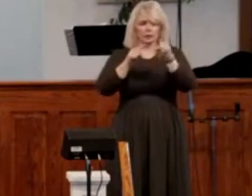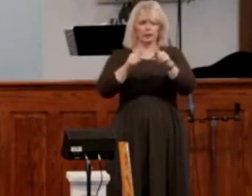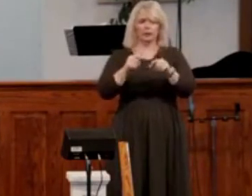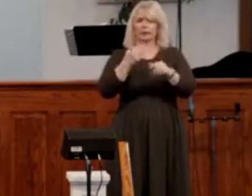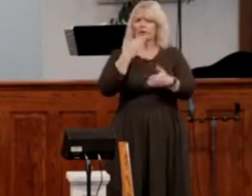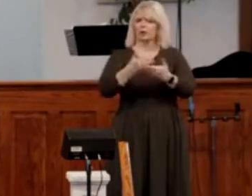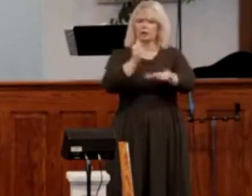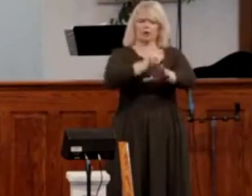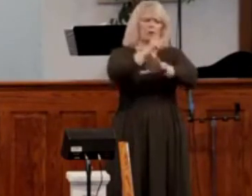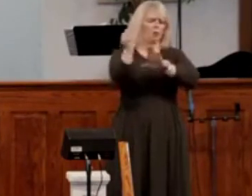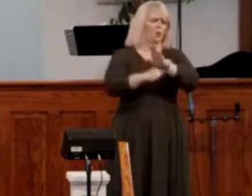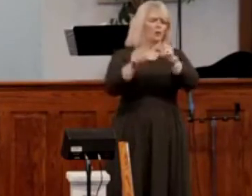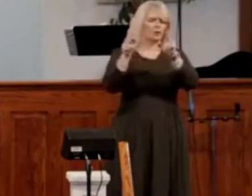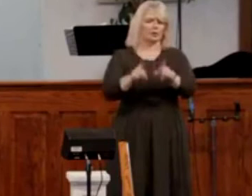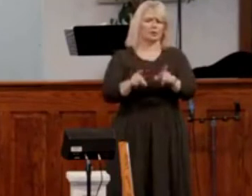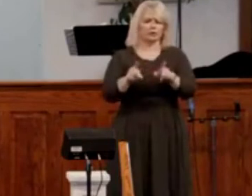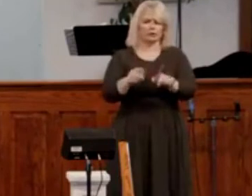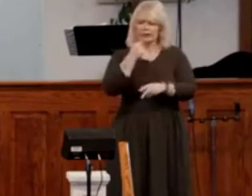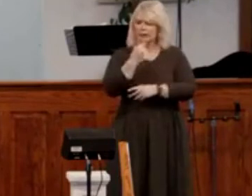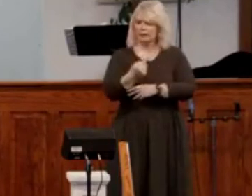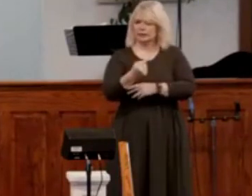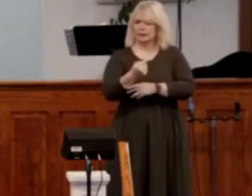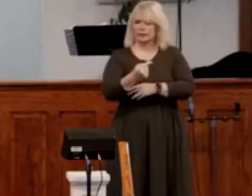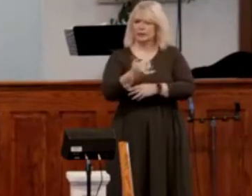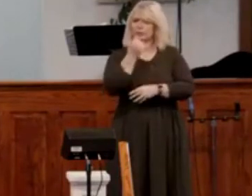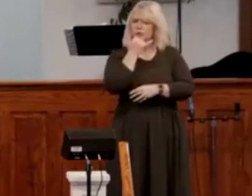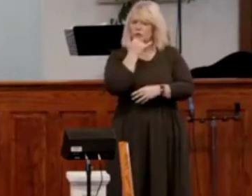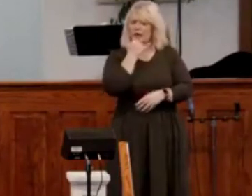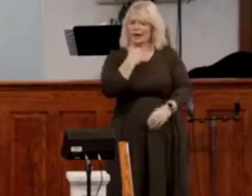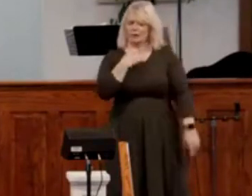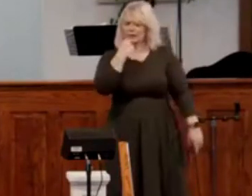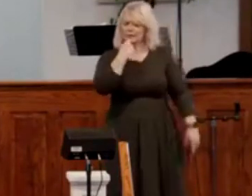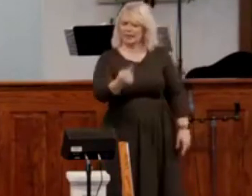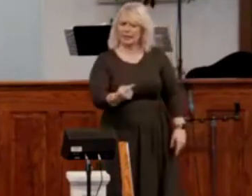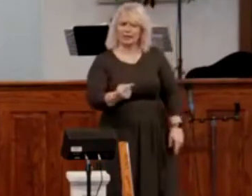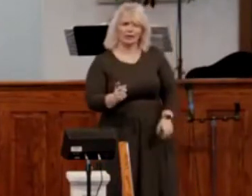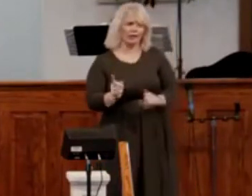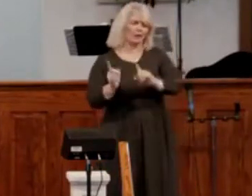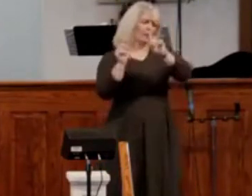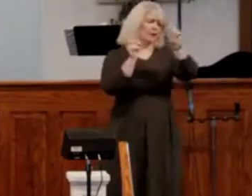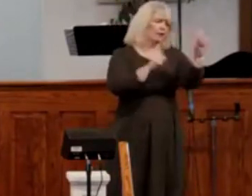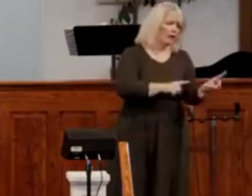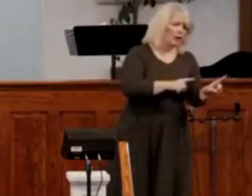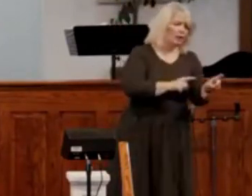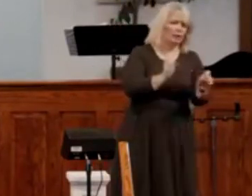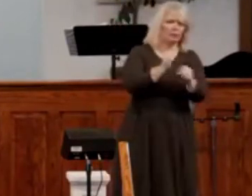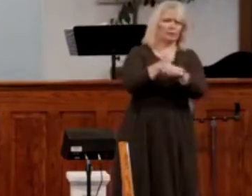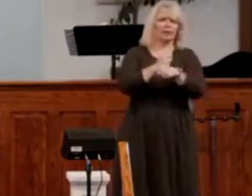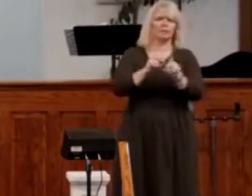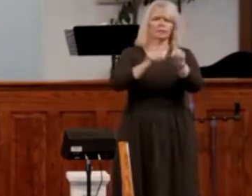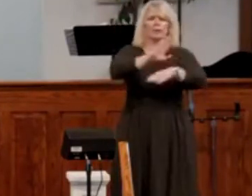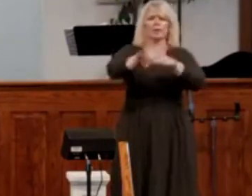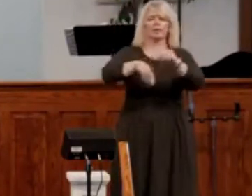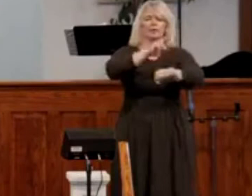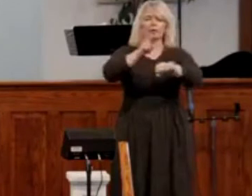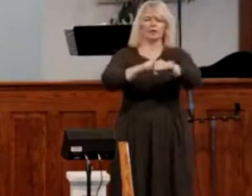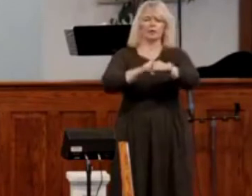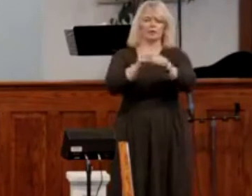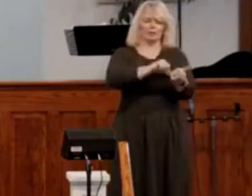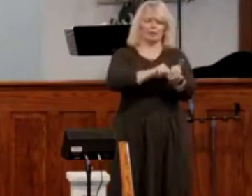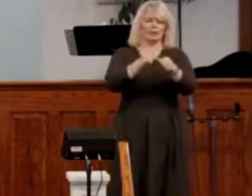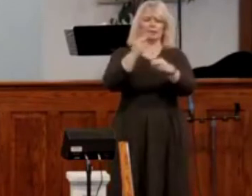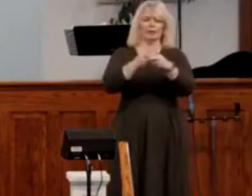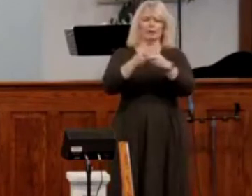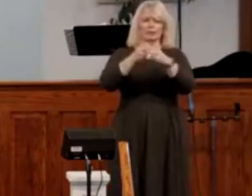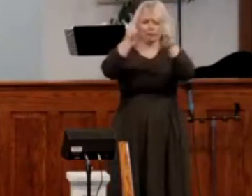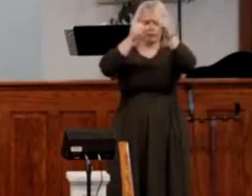you. But I used to get it wrong. Here's what I used to say. Go and make disciples of all nations, baptizing them in the name of the